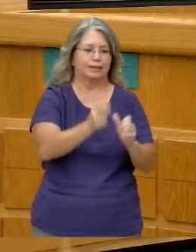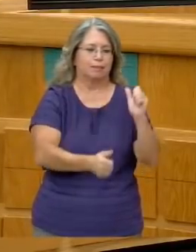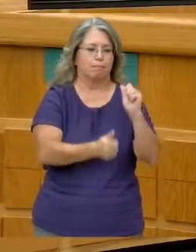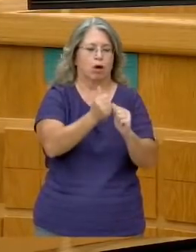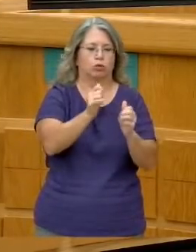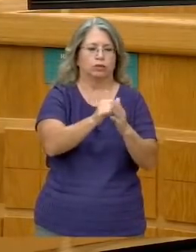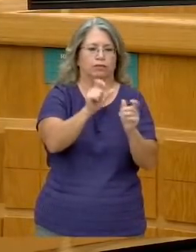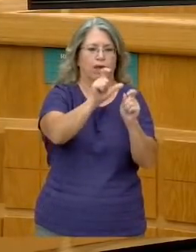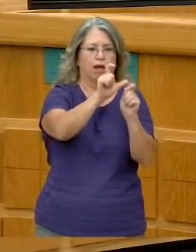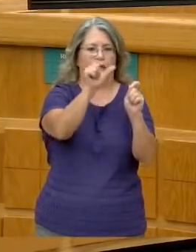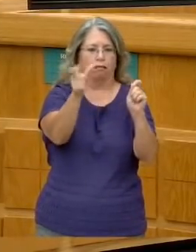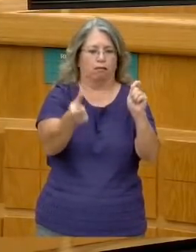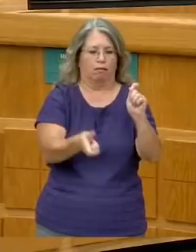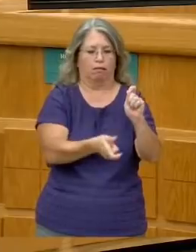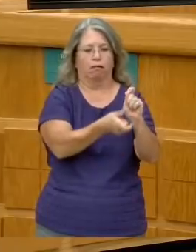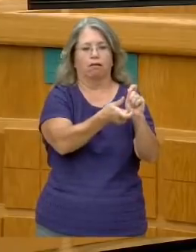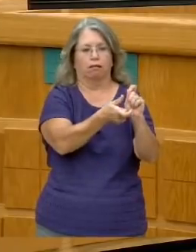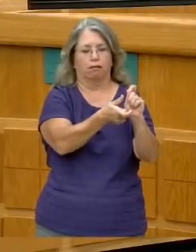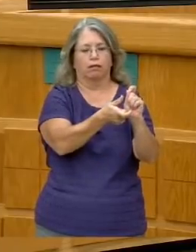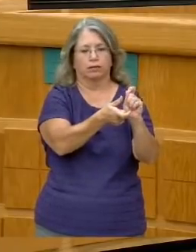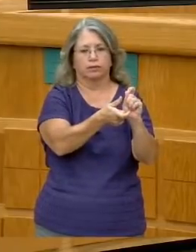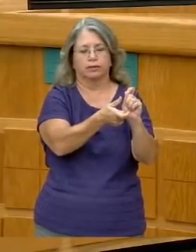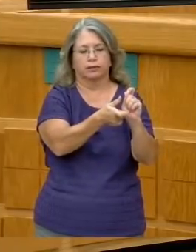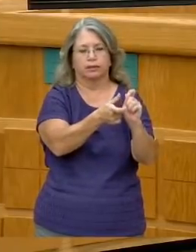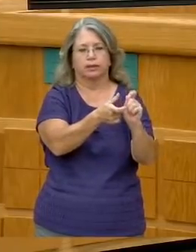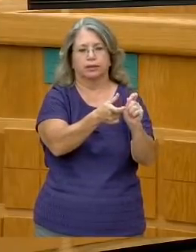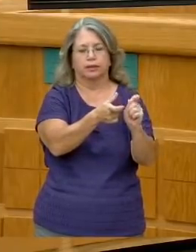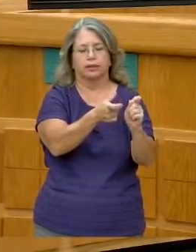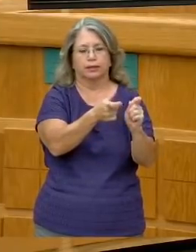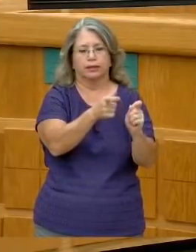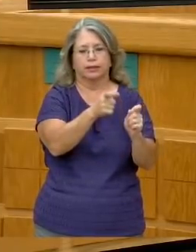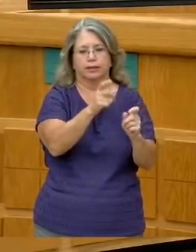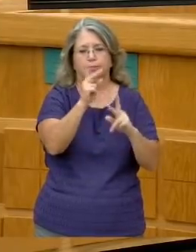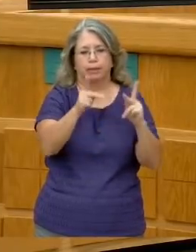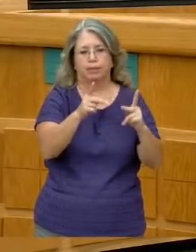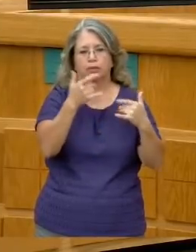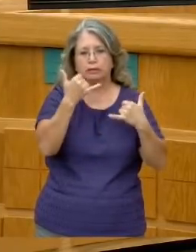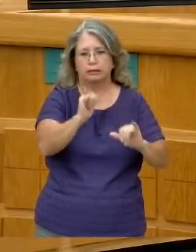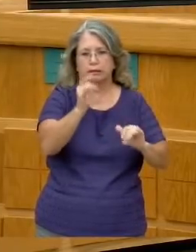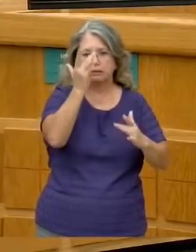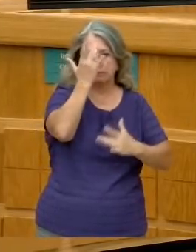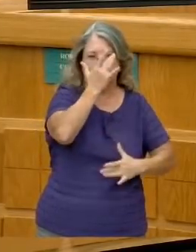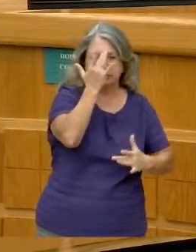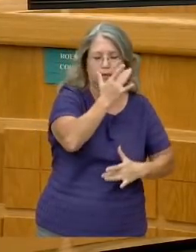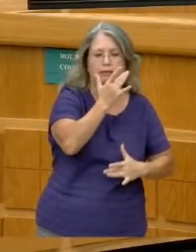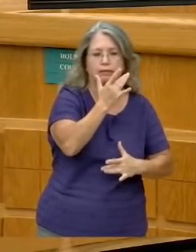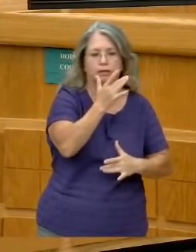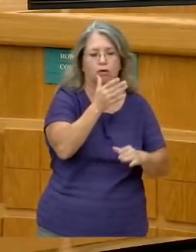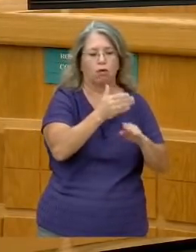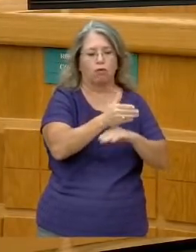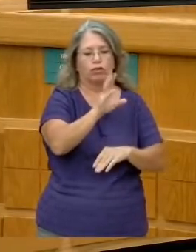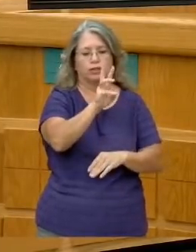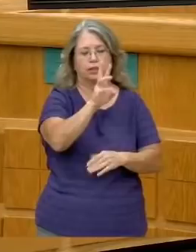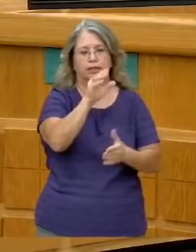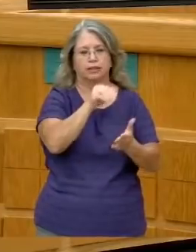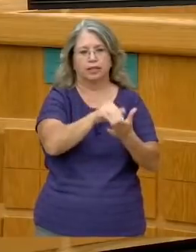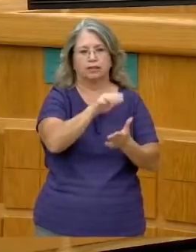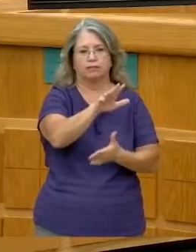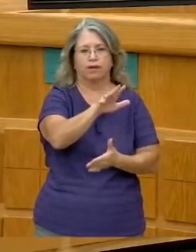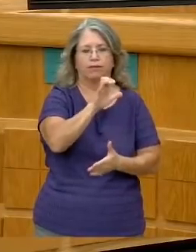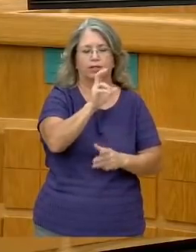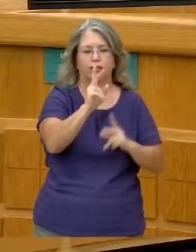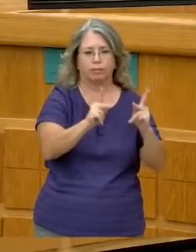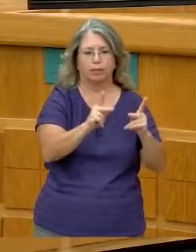donut chart, as we call it, is comprised of the active cases in the county. So over 6,500